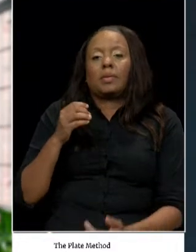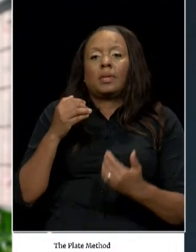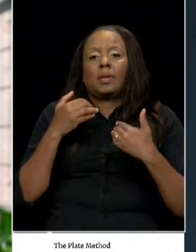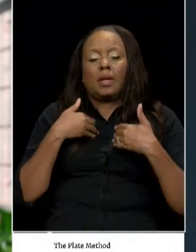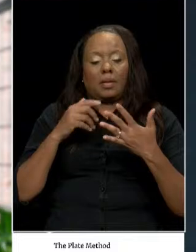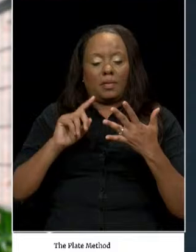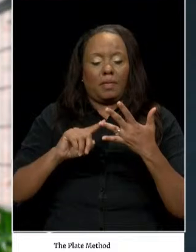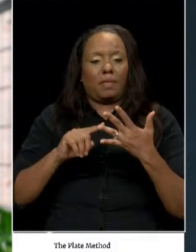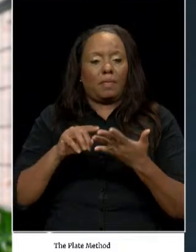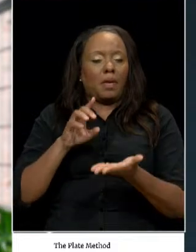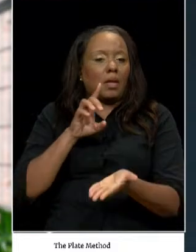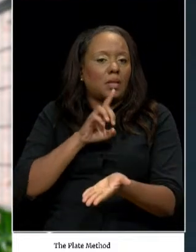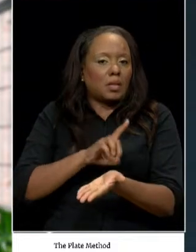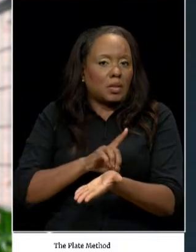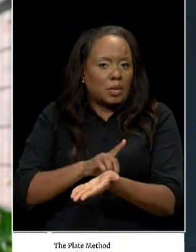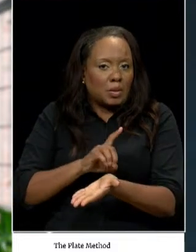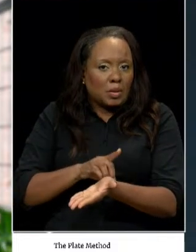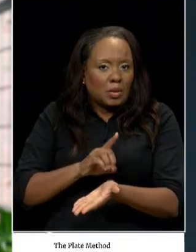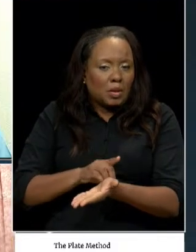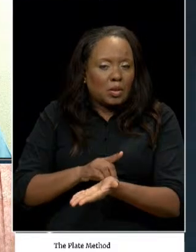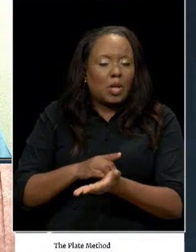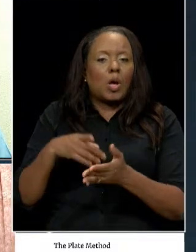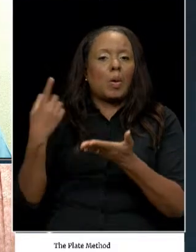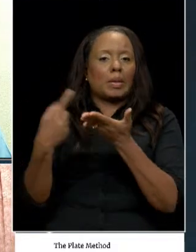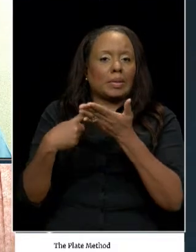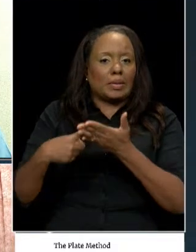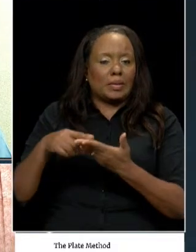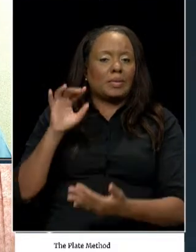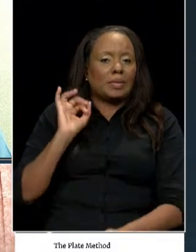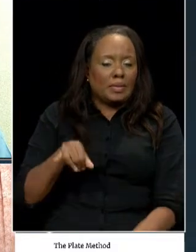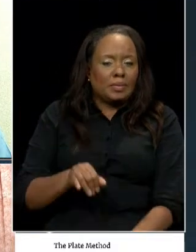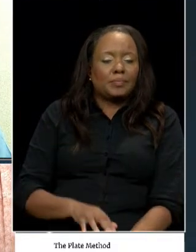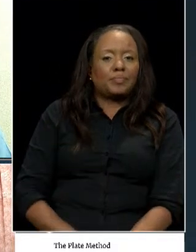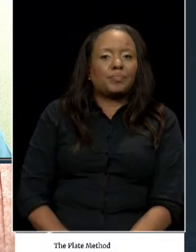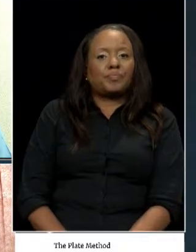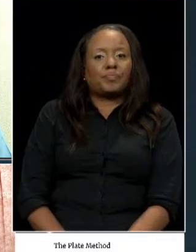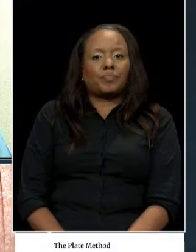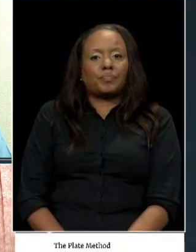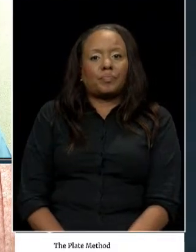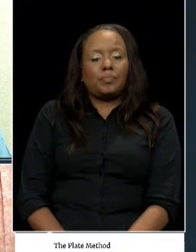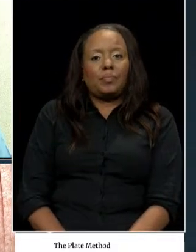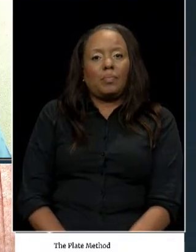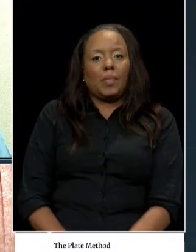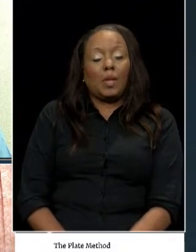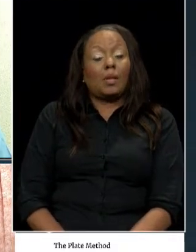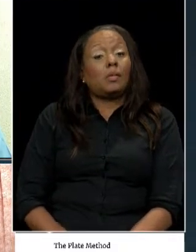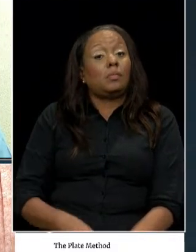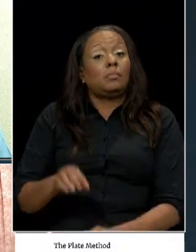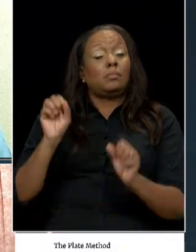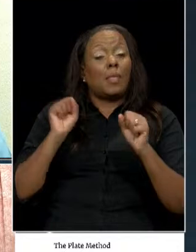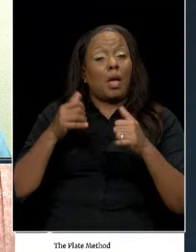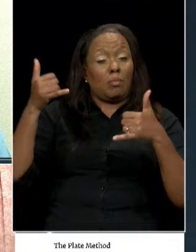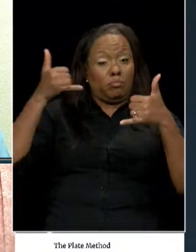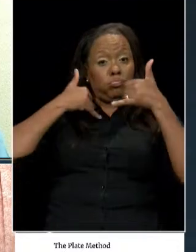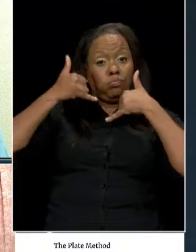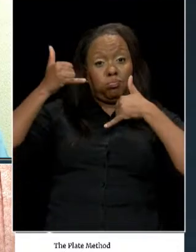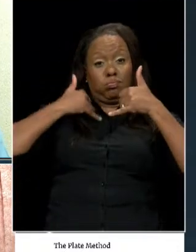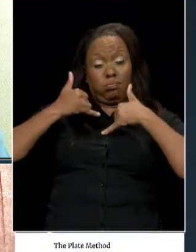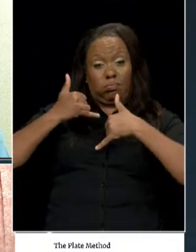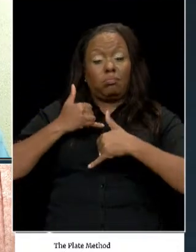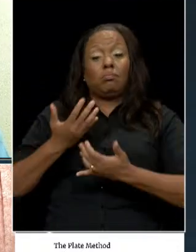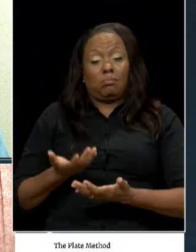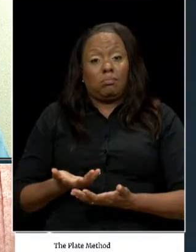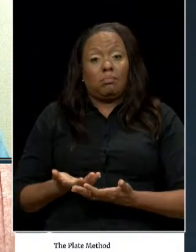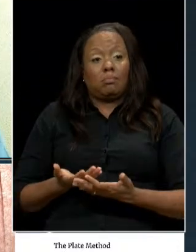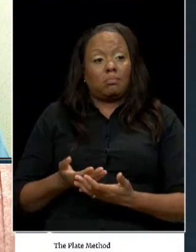a urologist. So we want you to take the opportunity to call us and call them in particular.